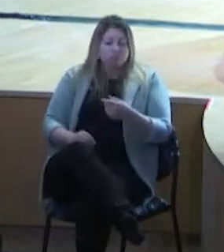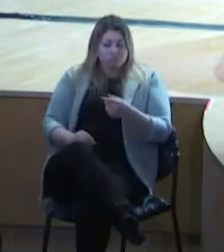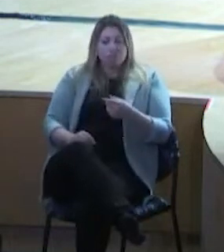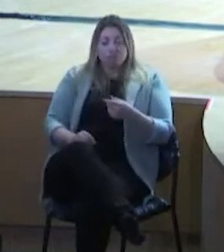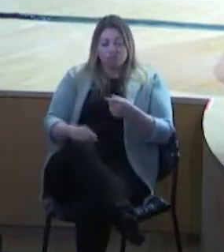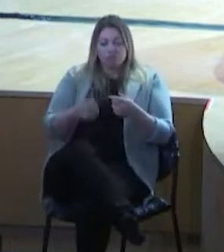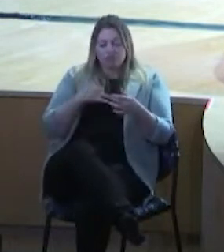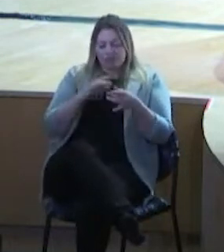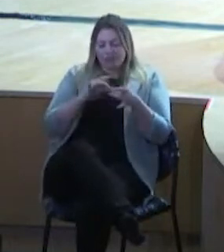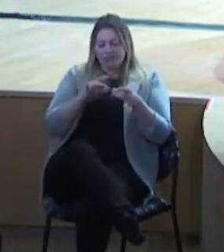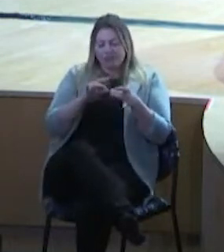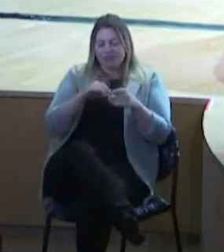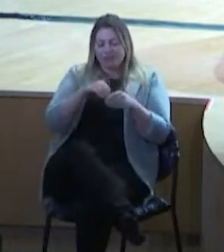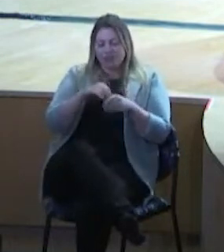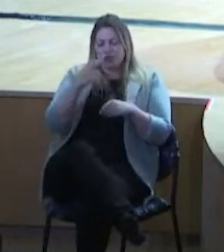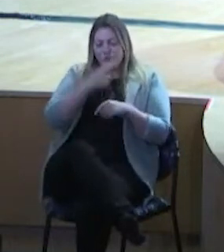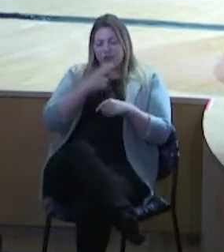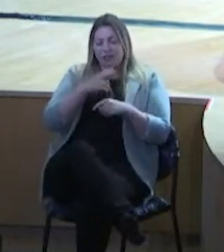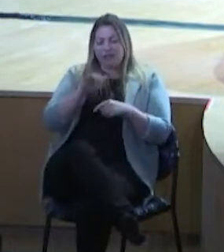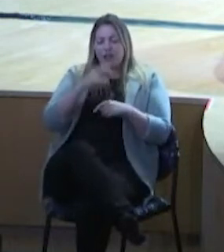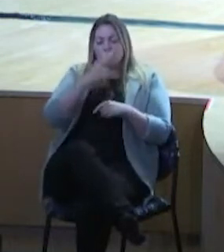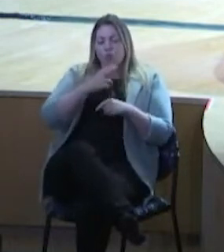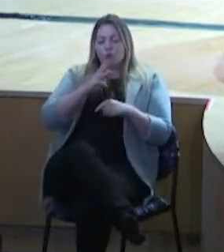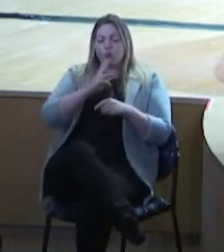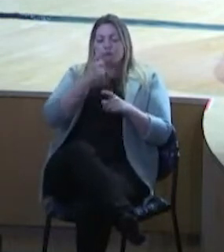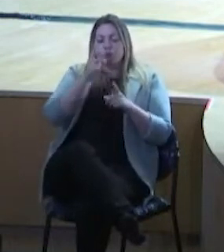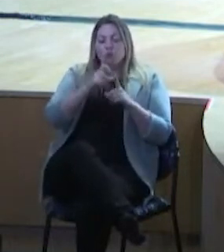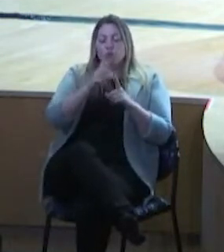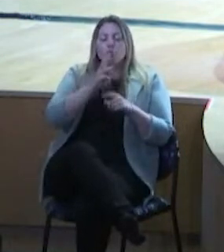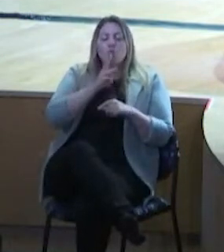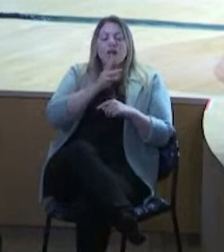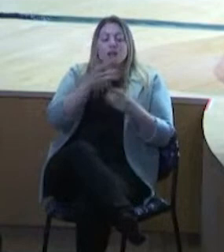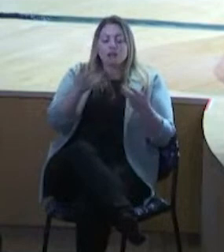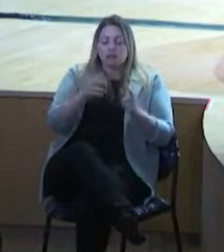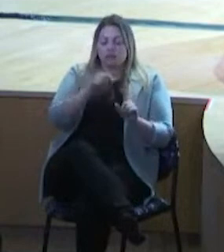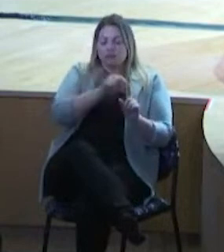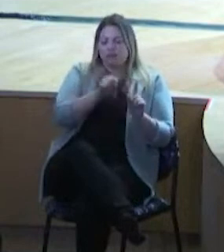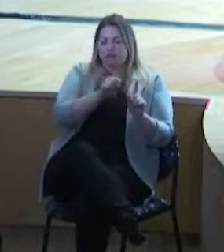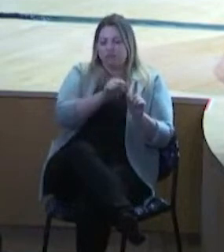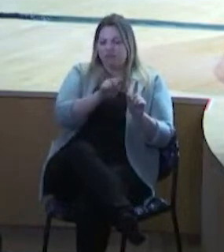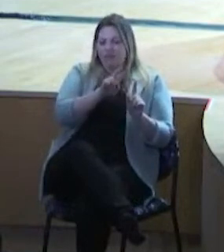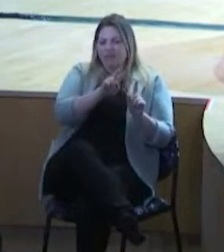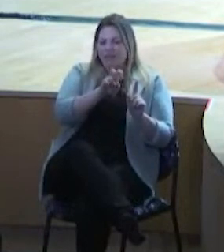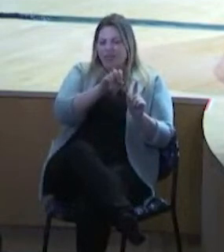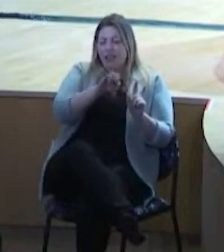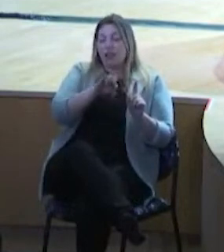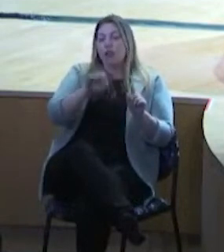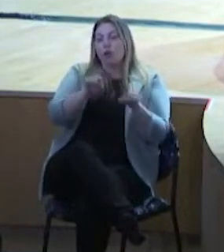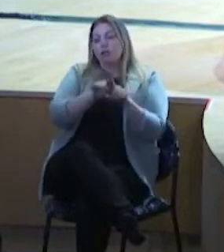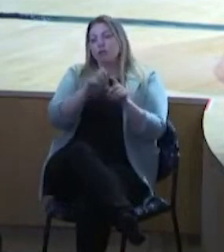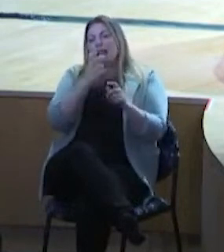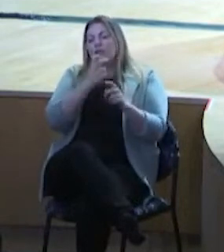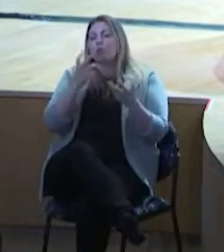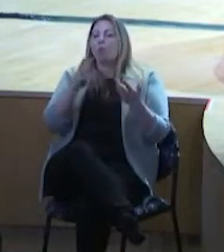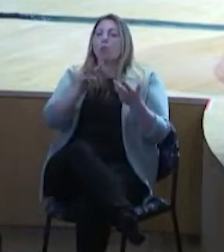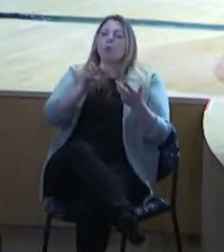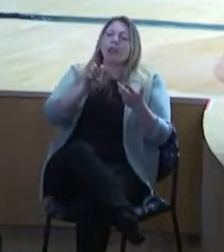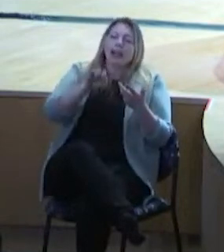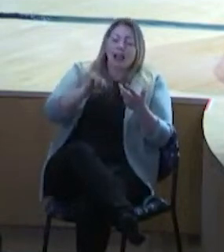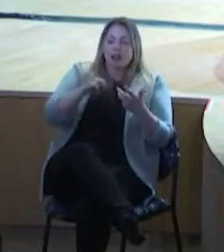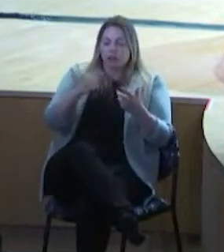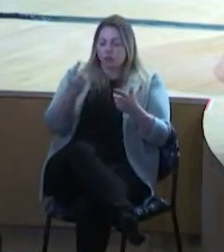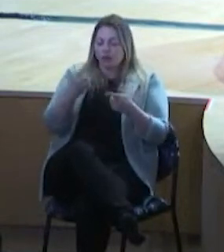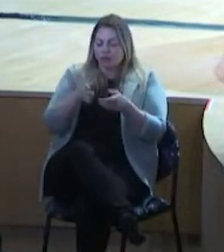There's a saying in Hawaii, the Hawaiian word for water is wai. It can also be pronounced wai. And we always ask our